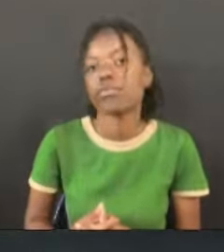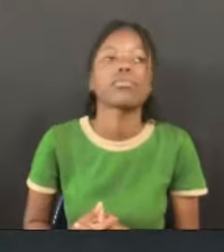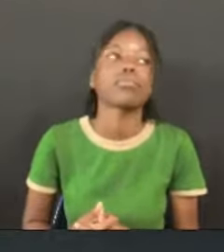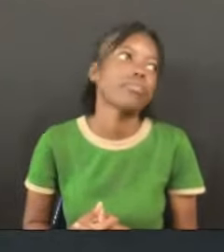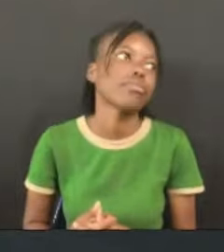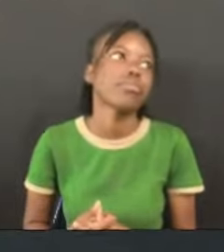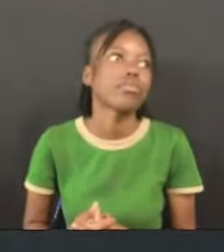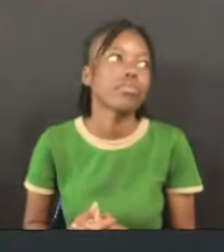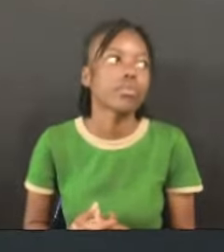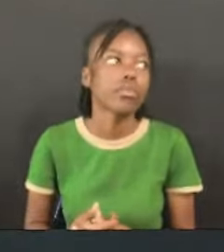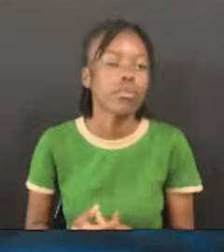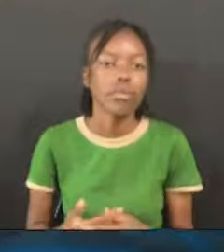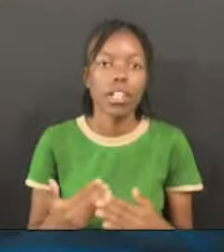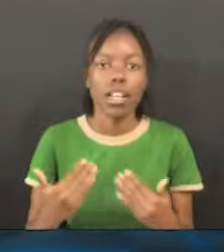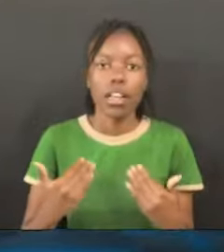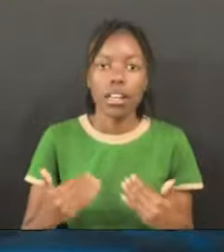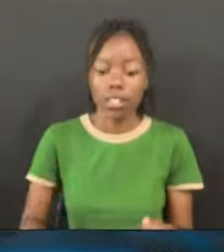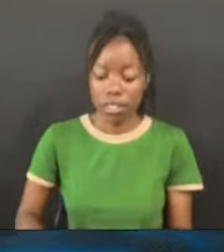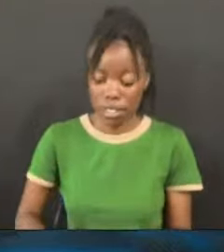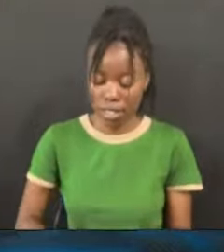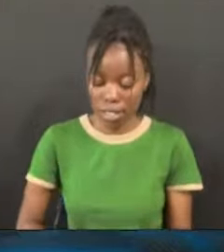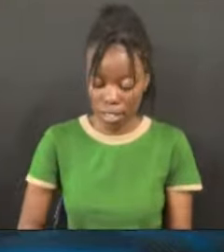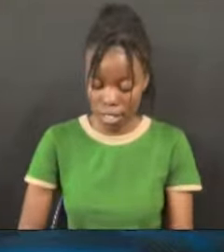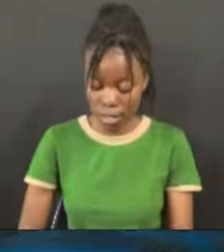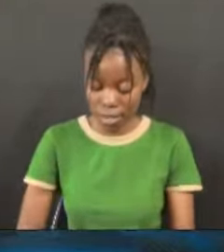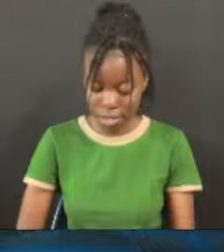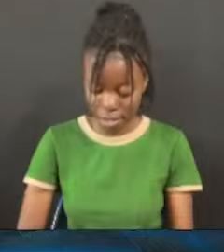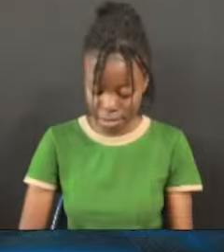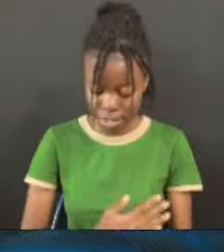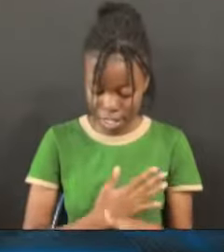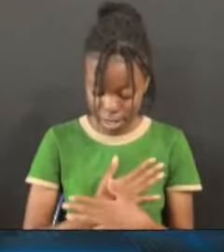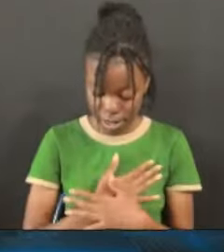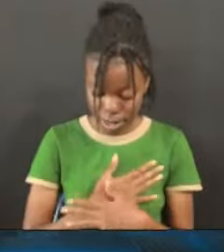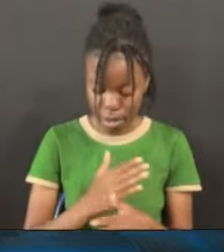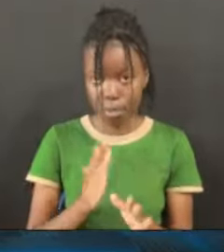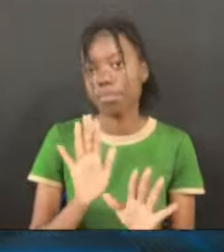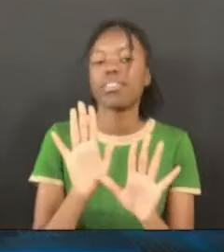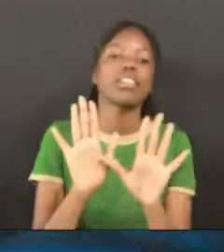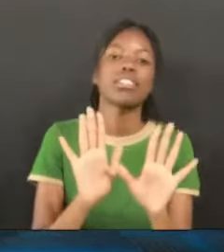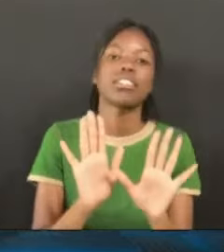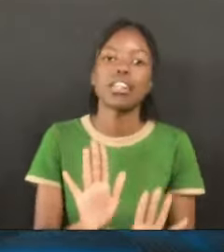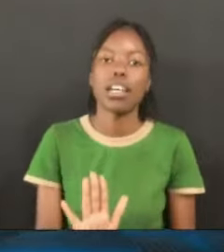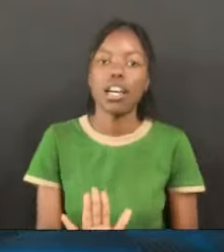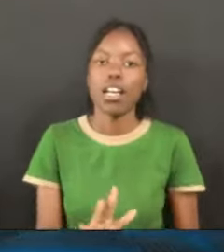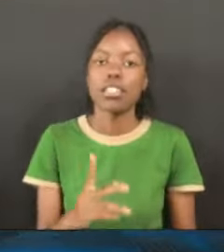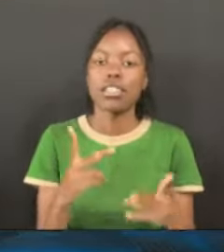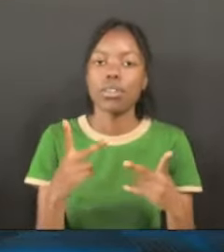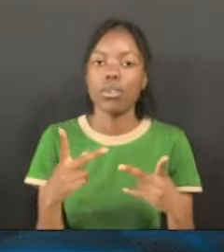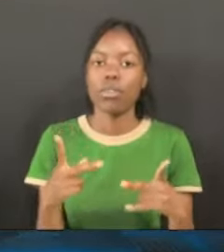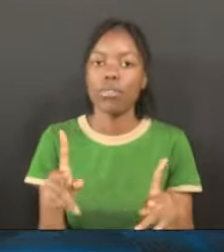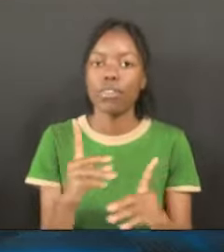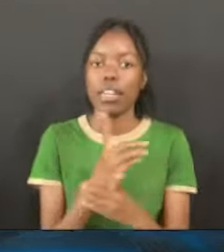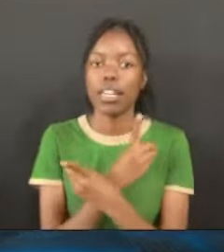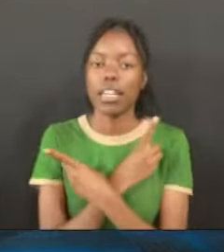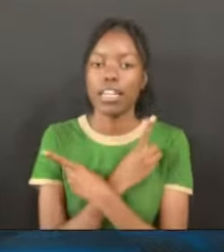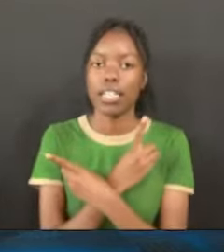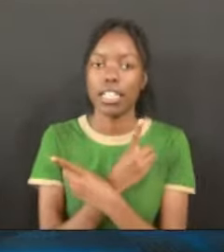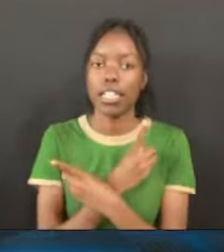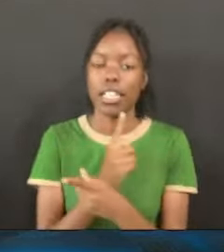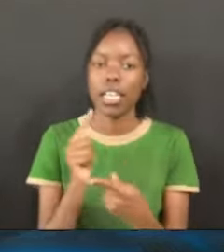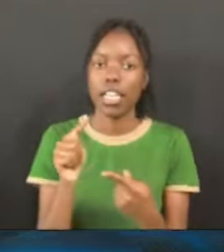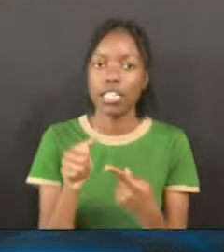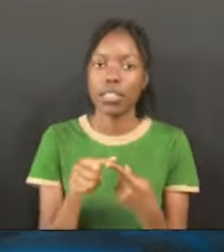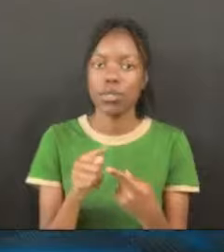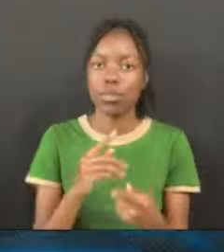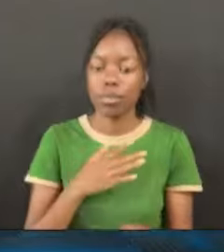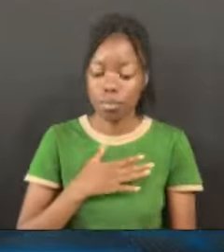Let's make it slow. I have a friend so precious, so very